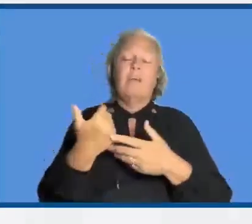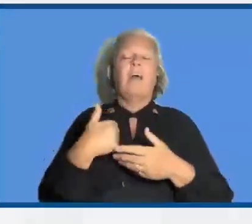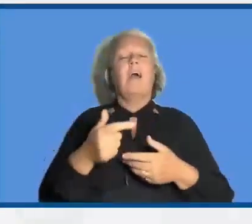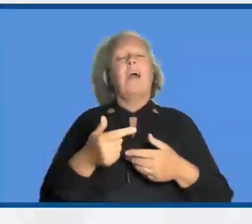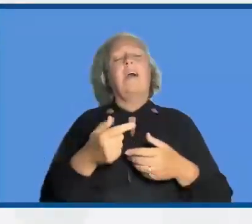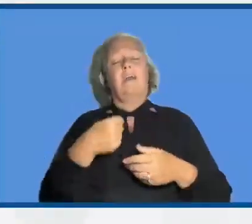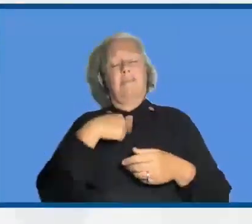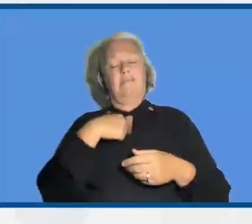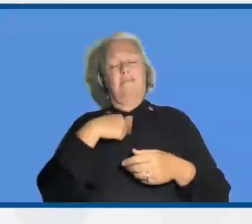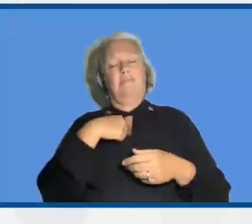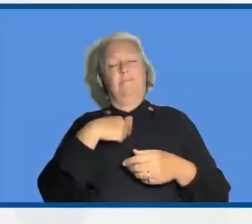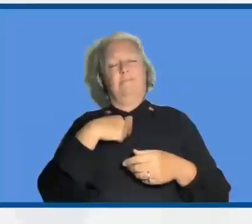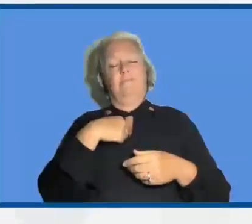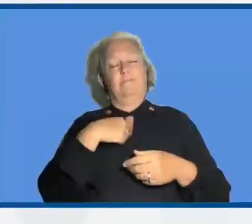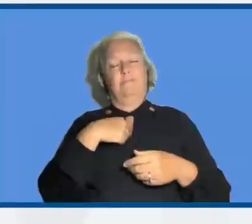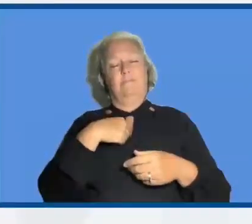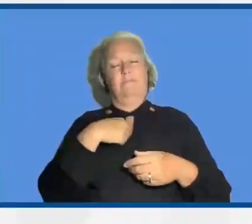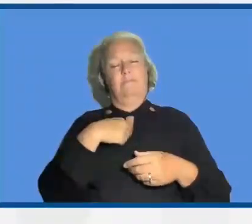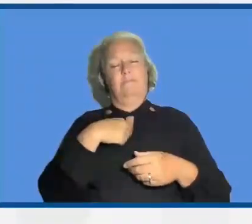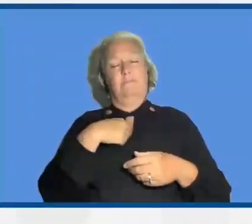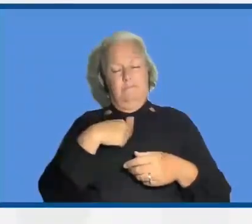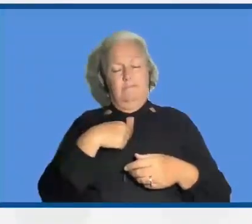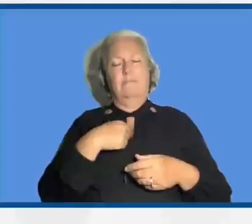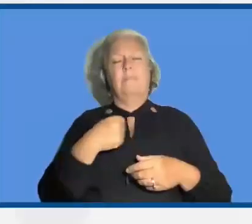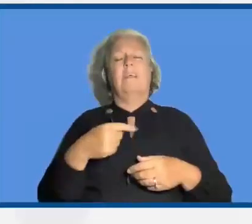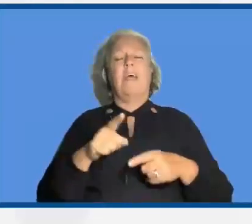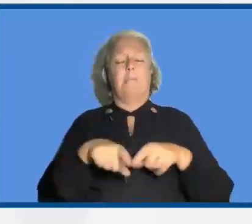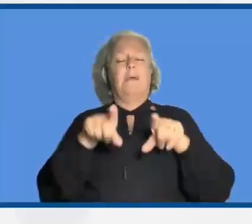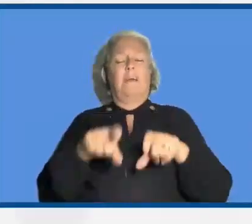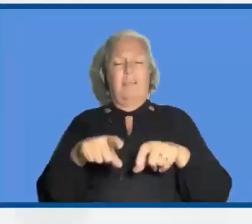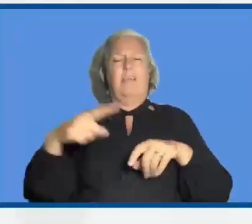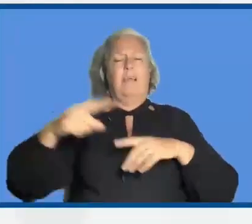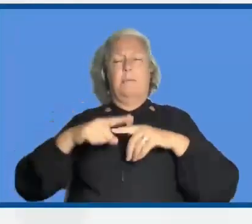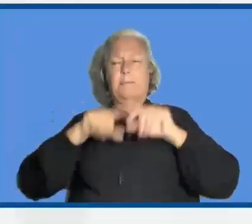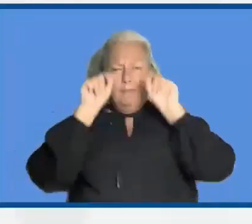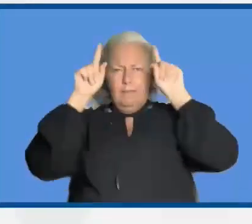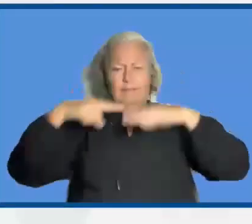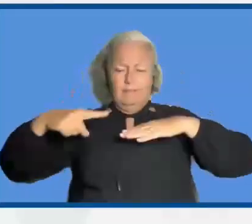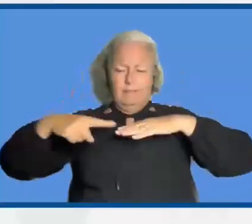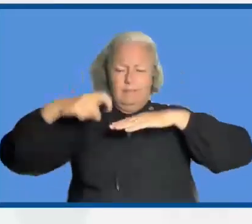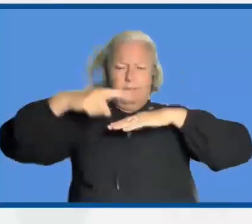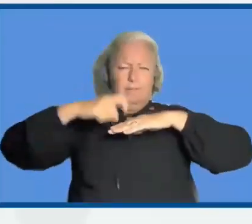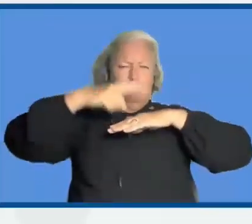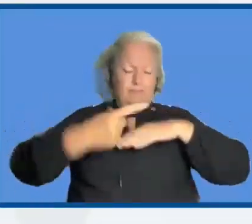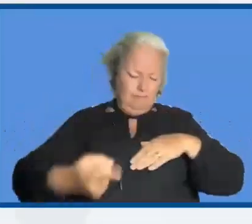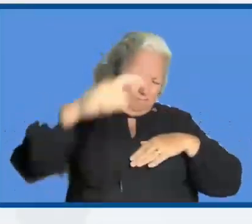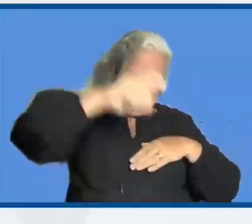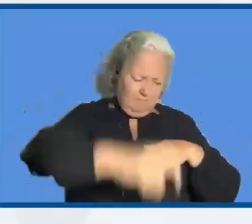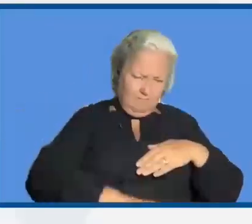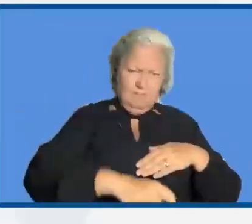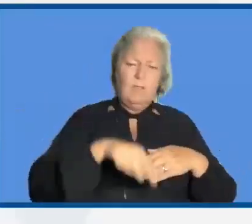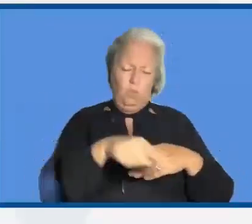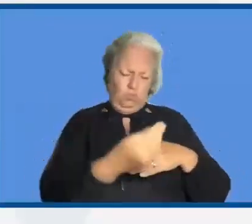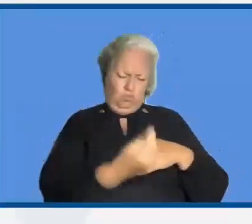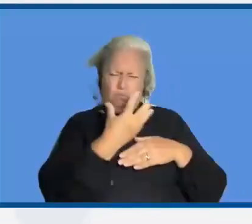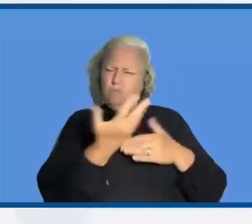a grasshopper appeared on my leg, and I asked the grasshopper, what message are you bringing to me? What